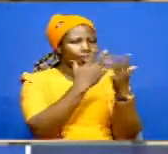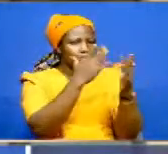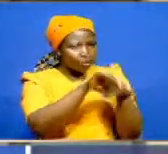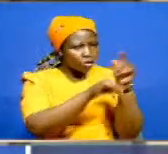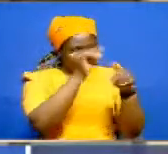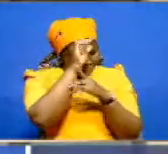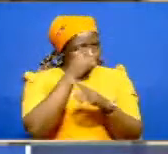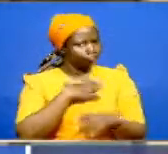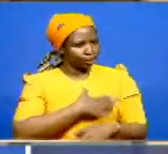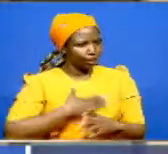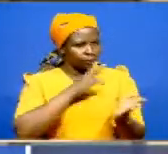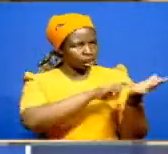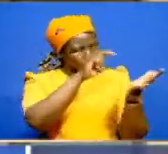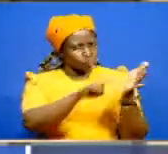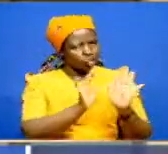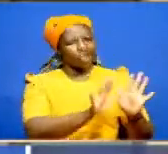waendelee.